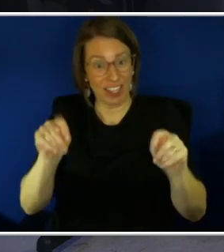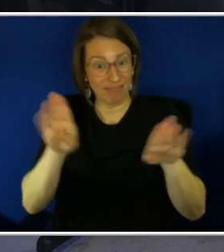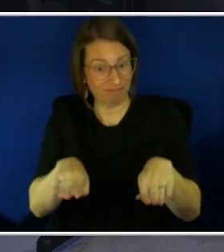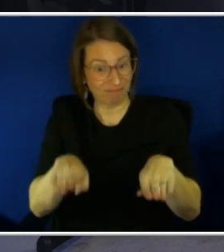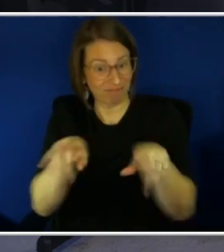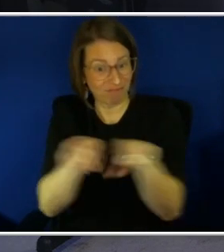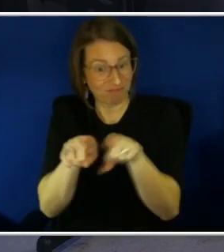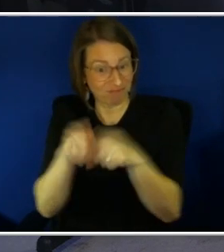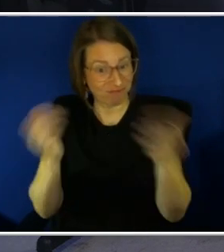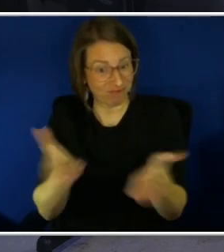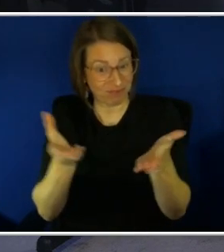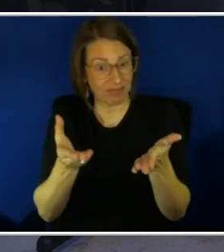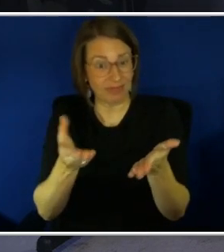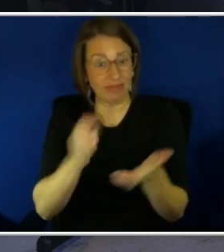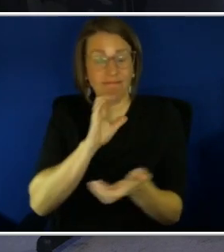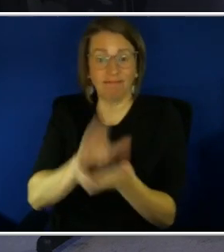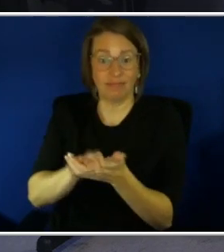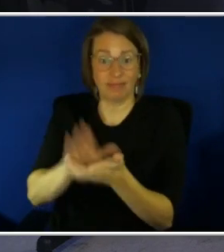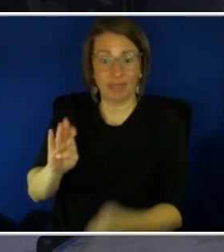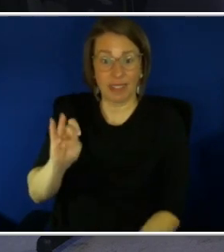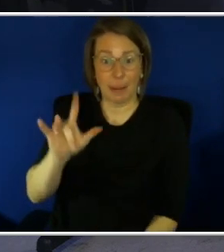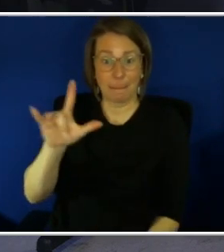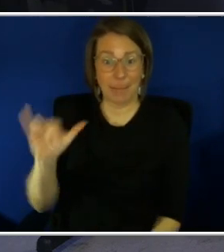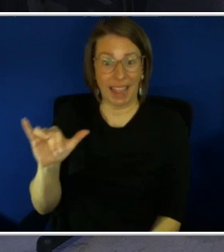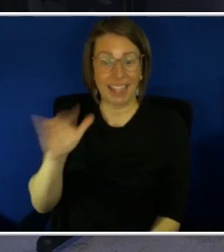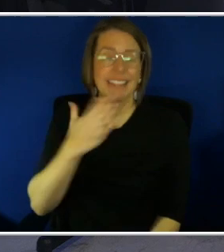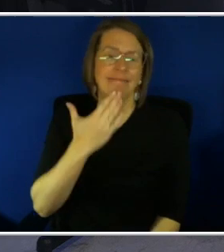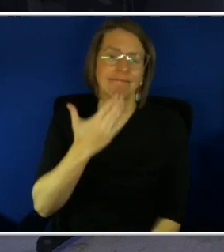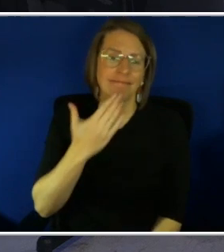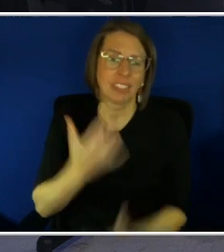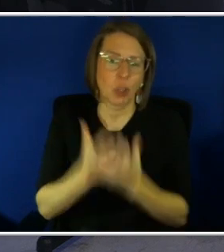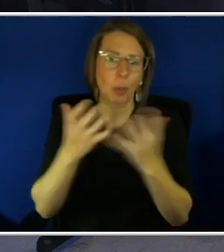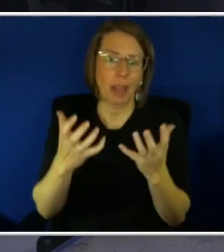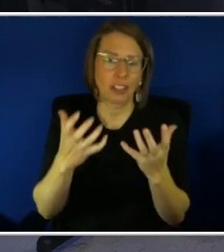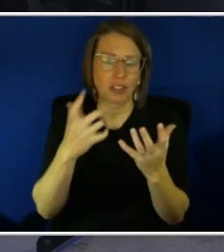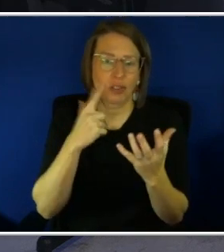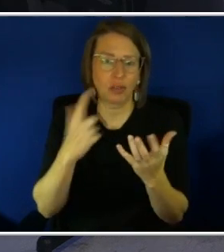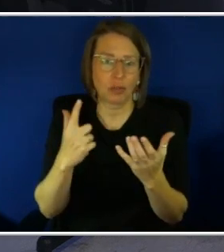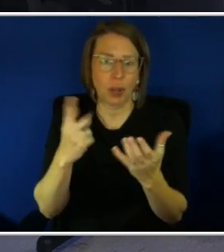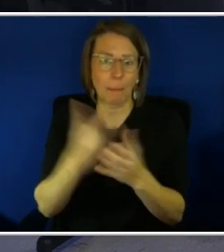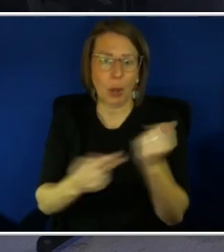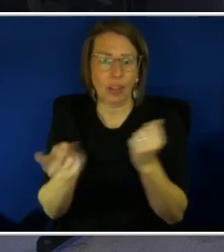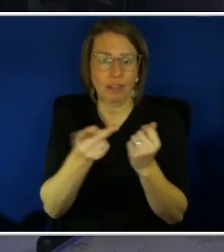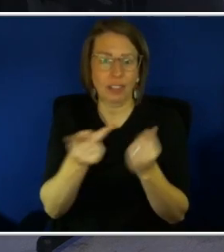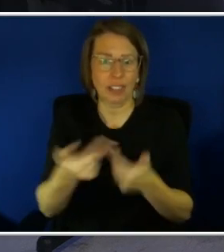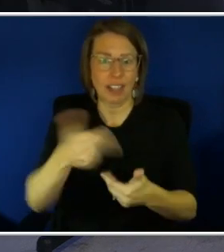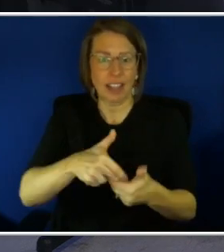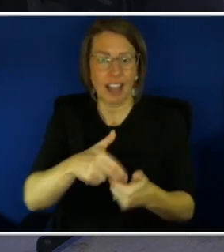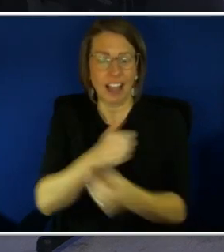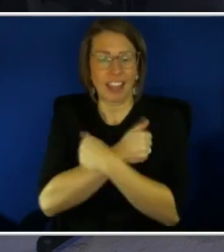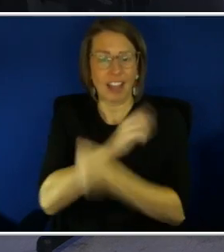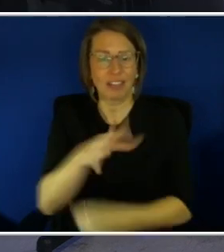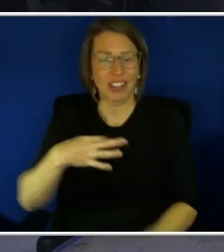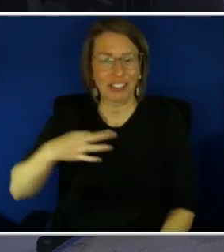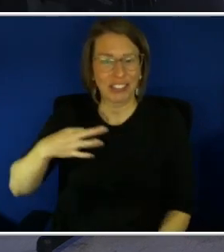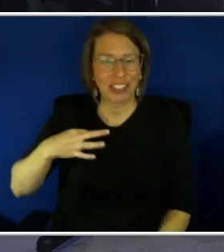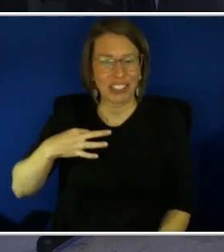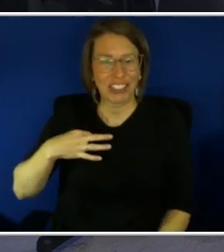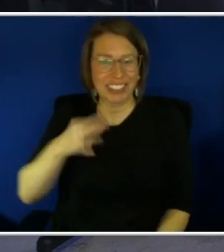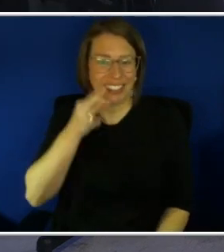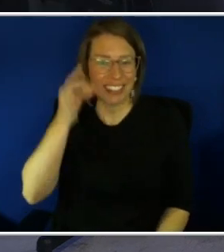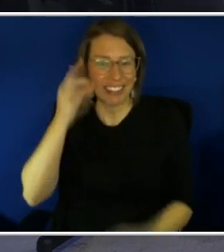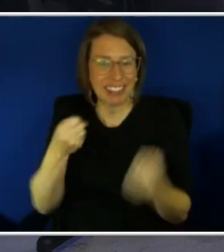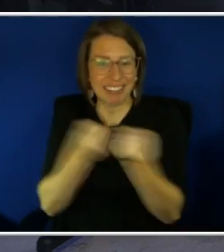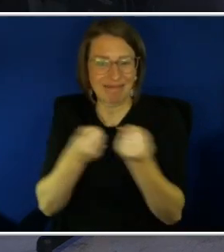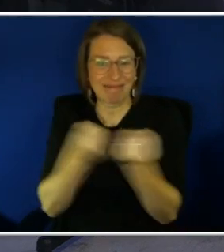here with his wife, Billy. Thank you so much to both of you for being here. I love your Chiefs shirts, by the way. Let's go Chiefs. I